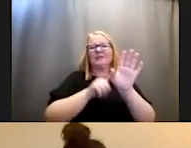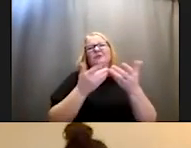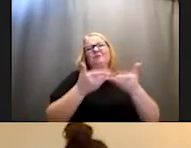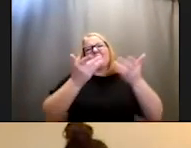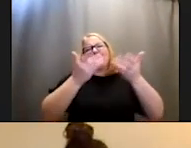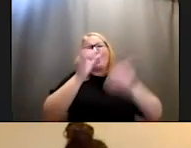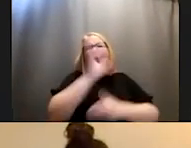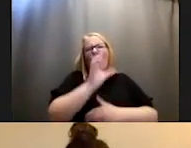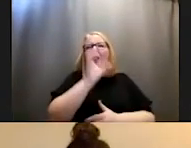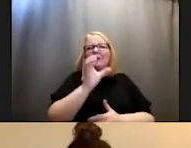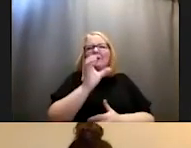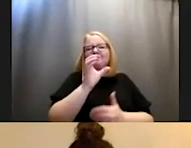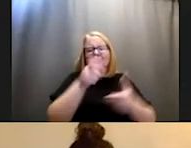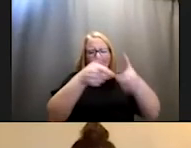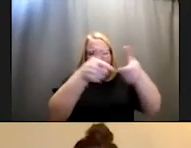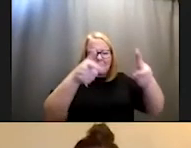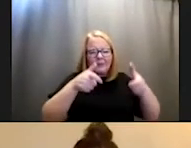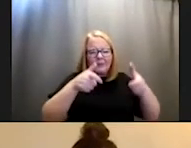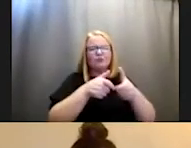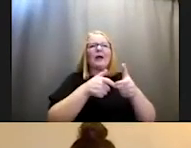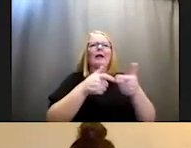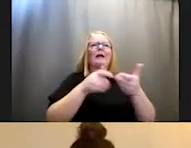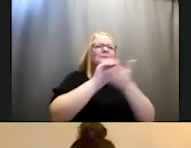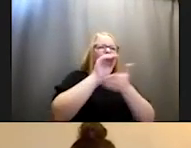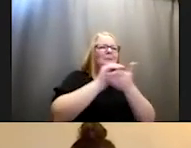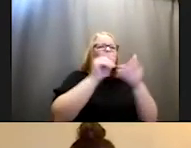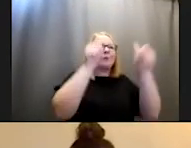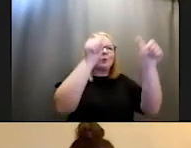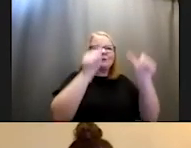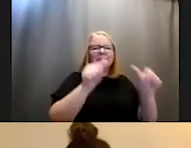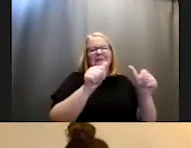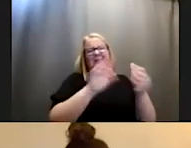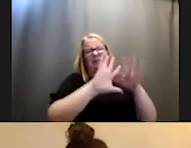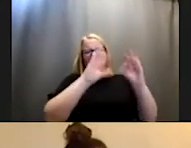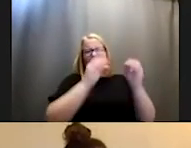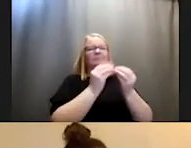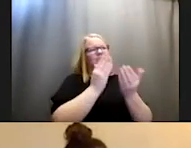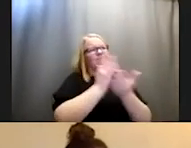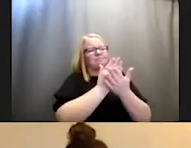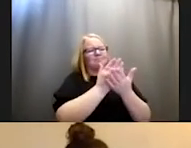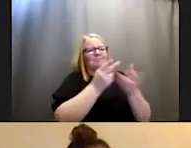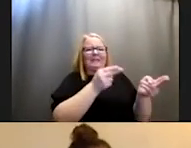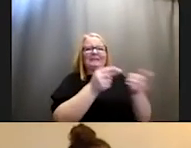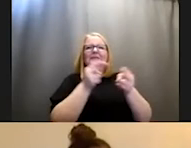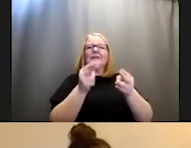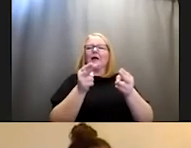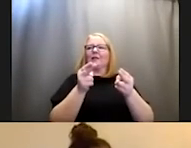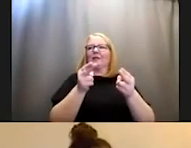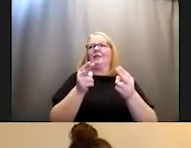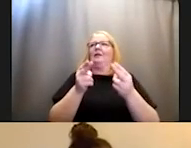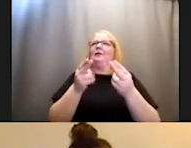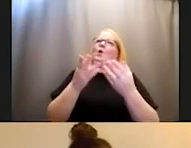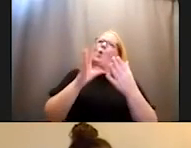and also for the marketing. And the materials that they used were very much styled around mimicking